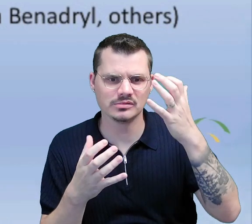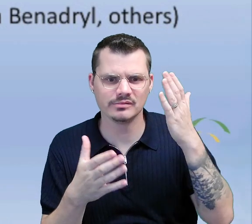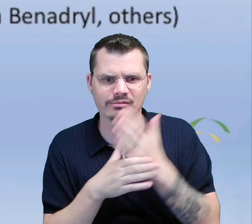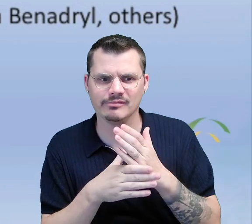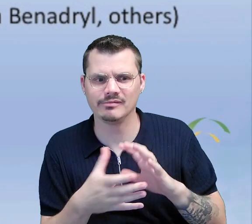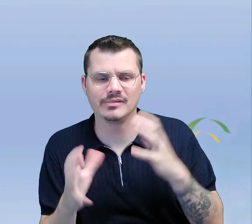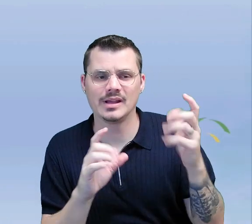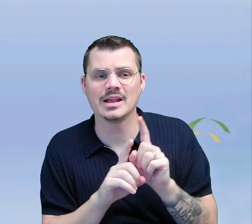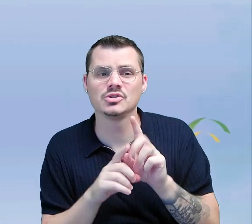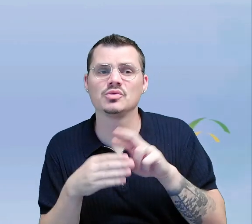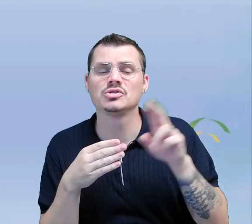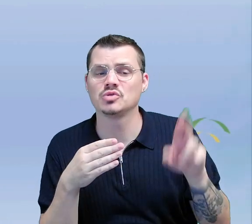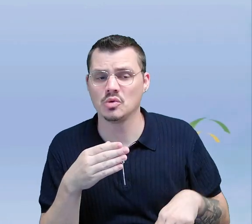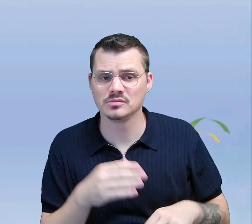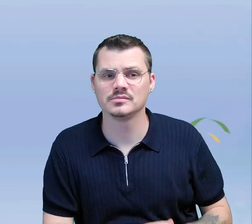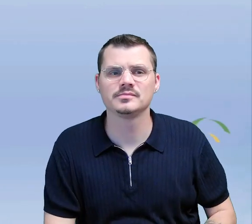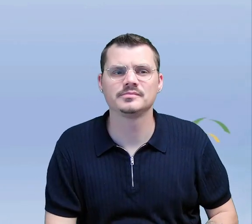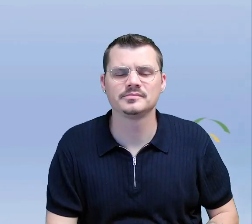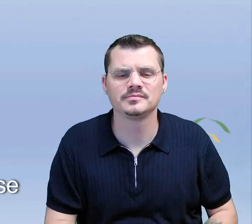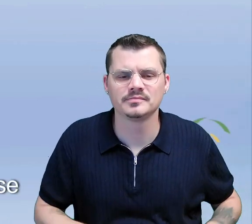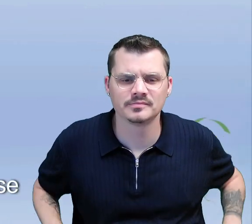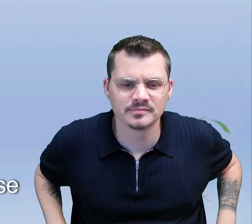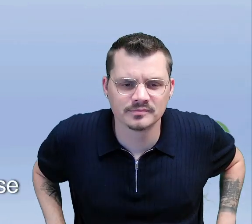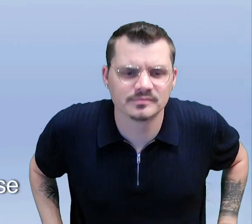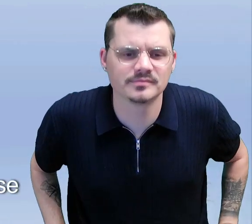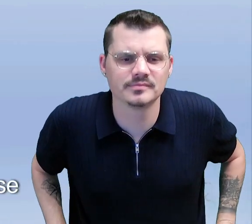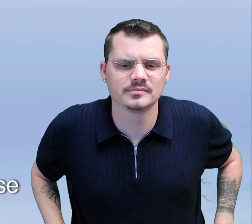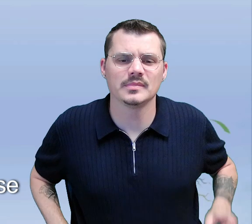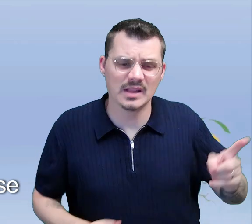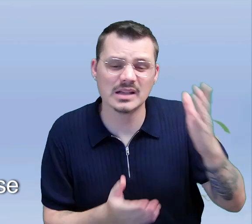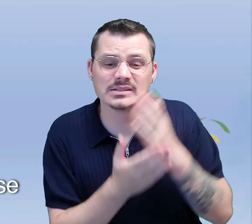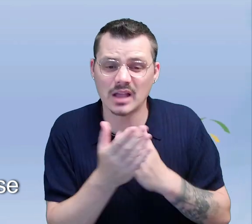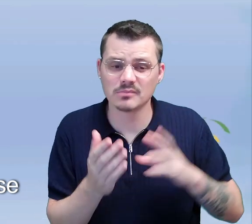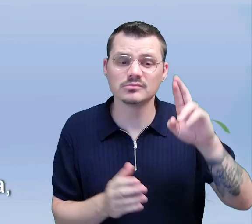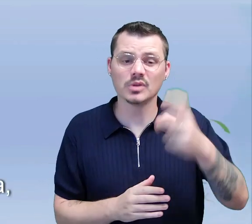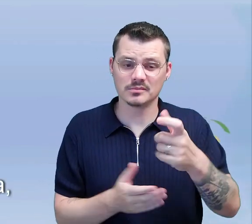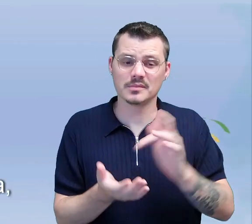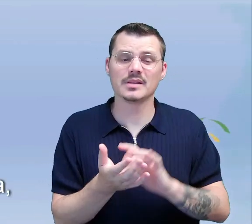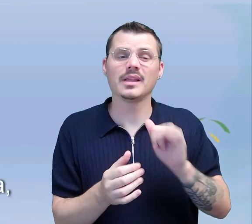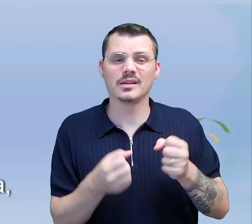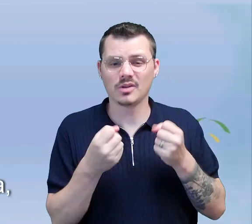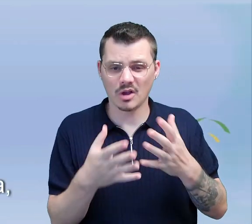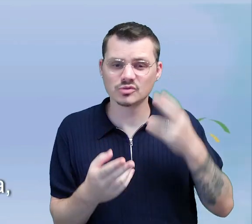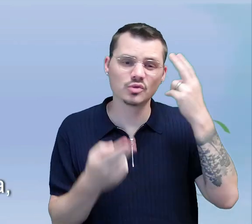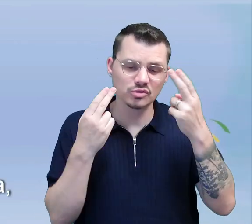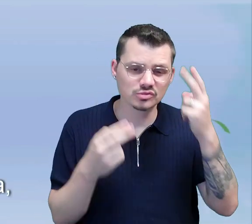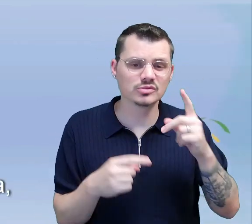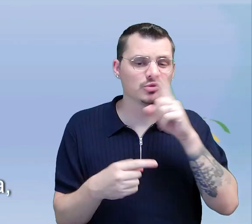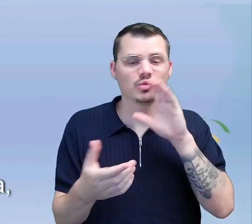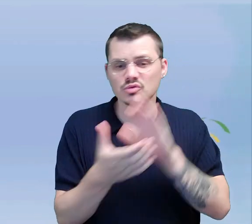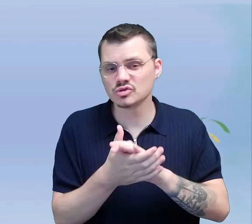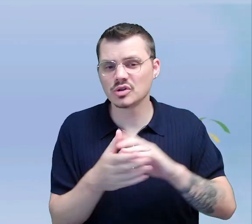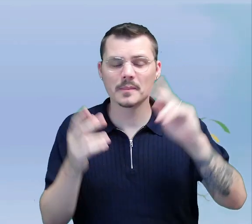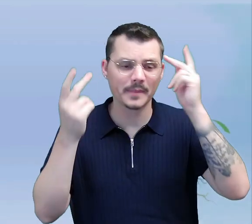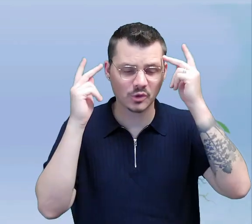as a result. And these are some prescribed medicines that can cause hallucinations, delusions,